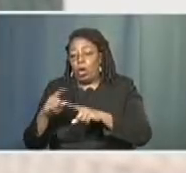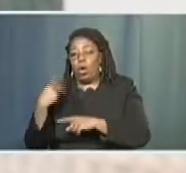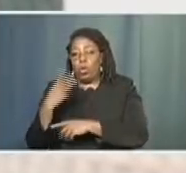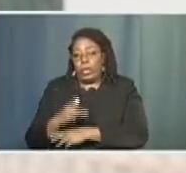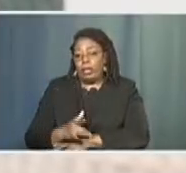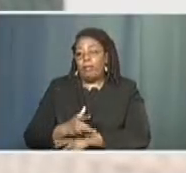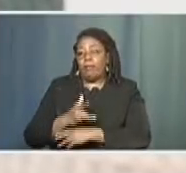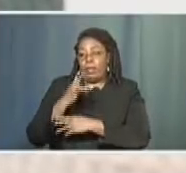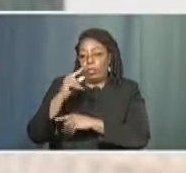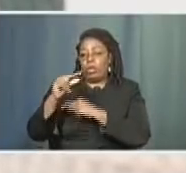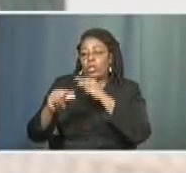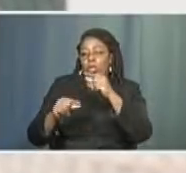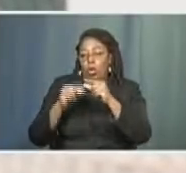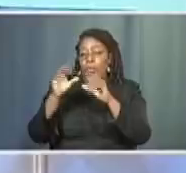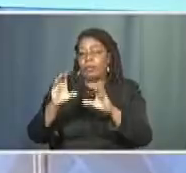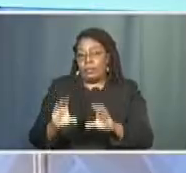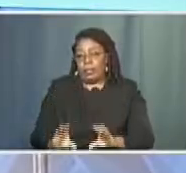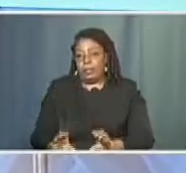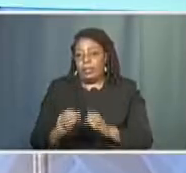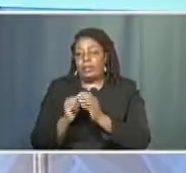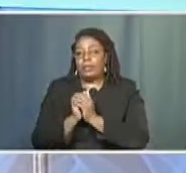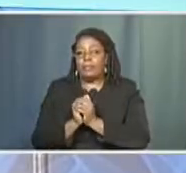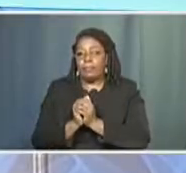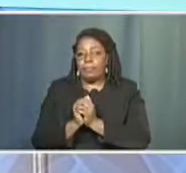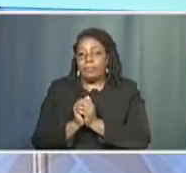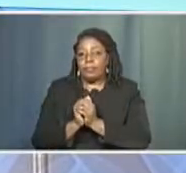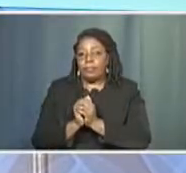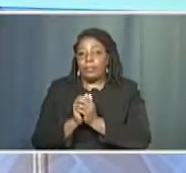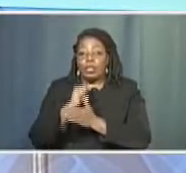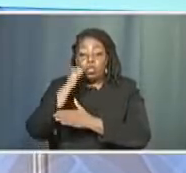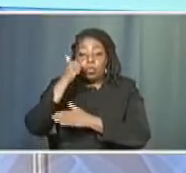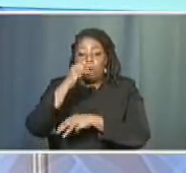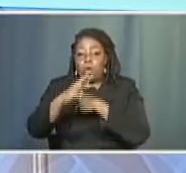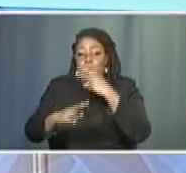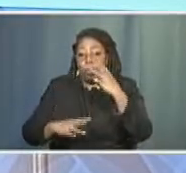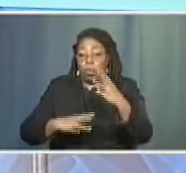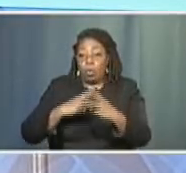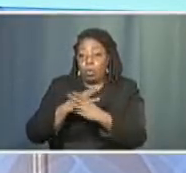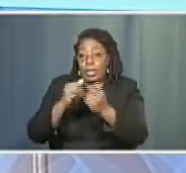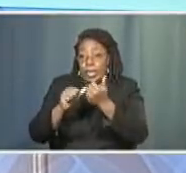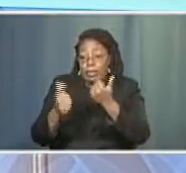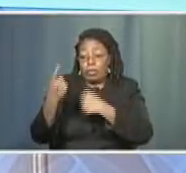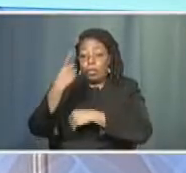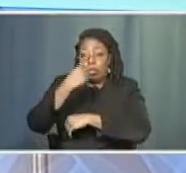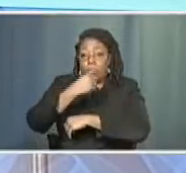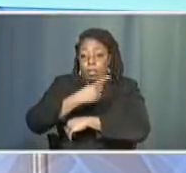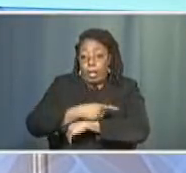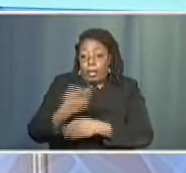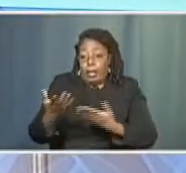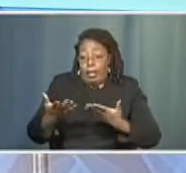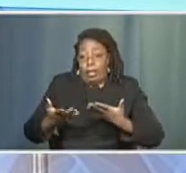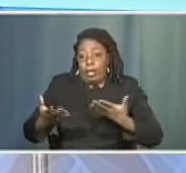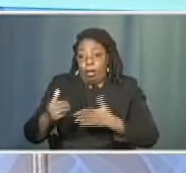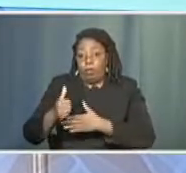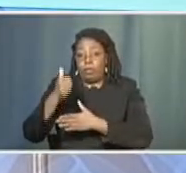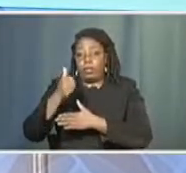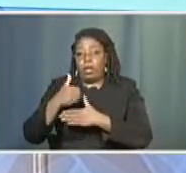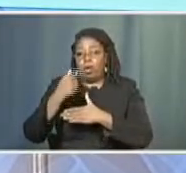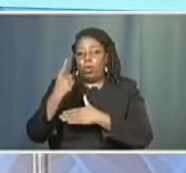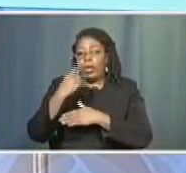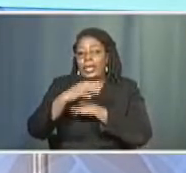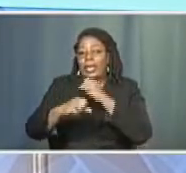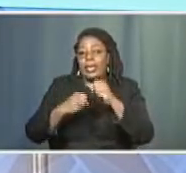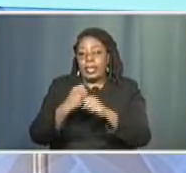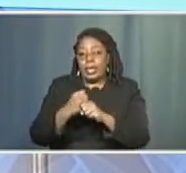were global citizens. Tomorrow, World AIDS Day, and here at home, officials are forced to go another year without